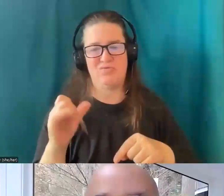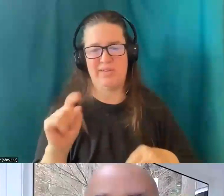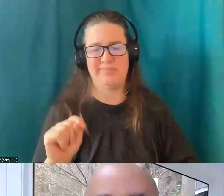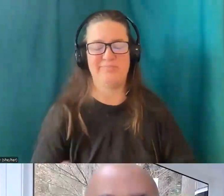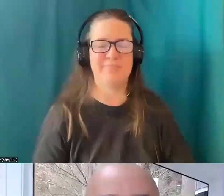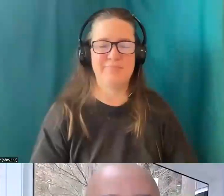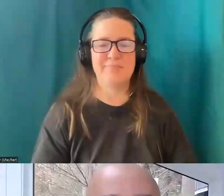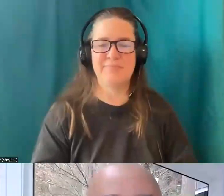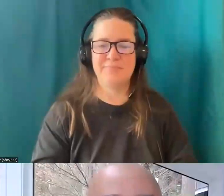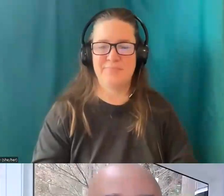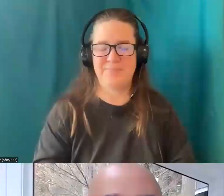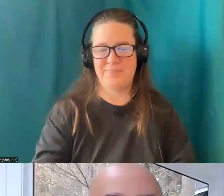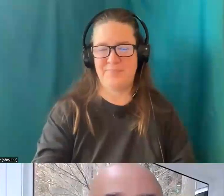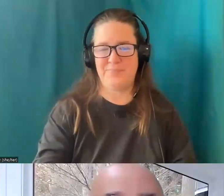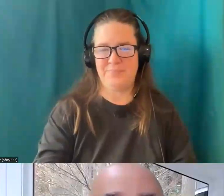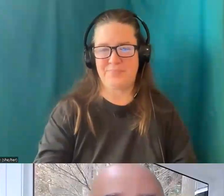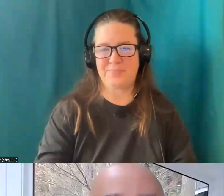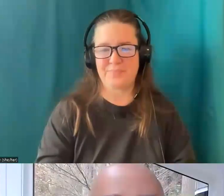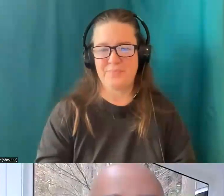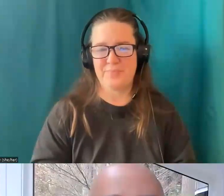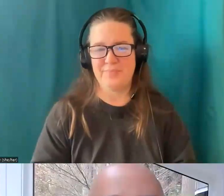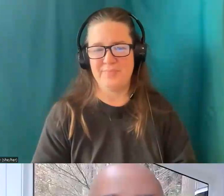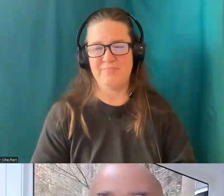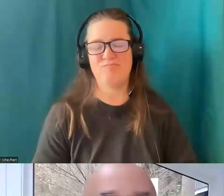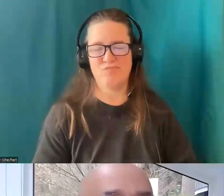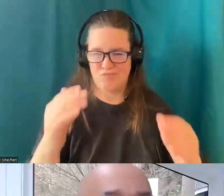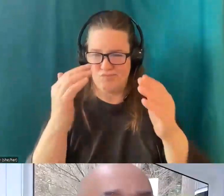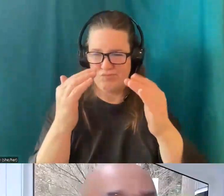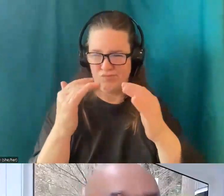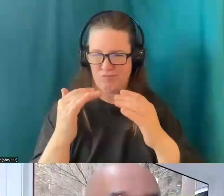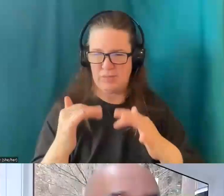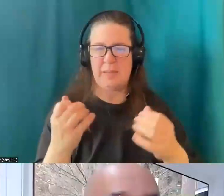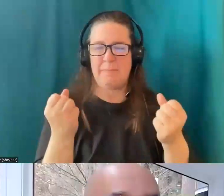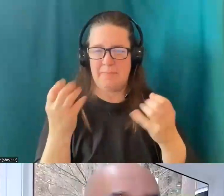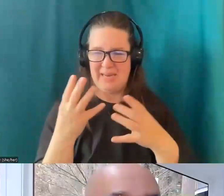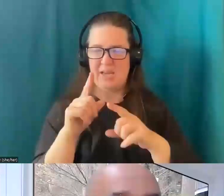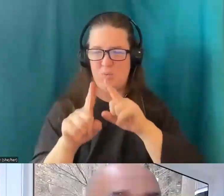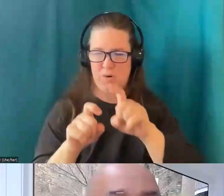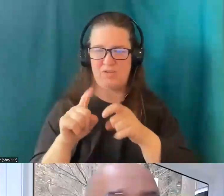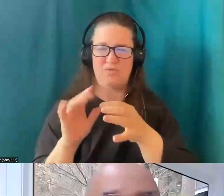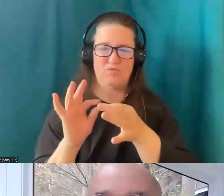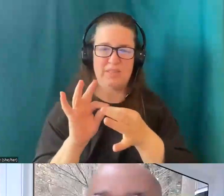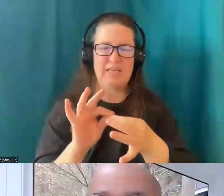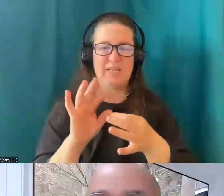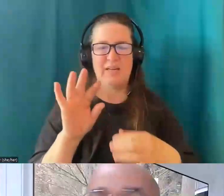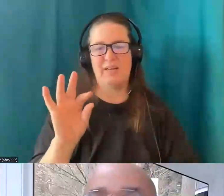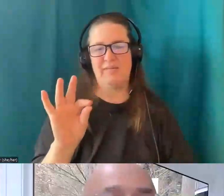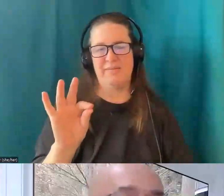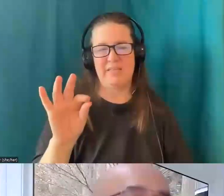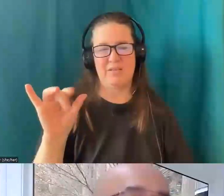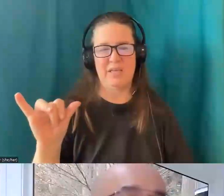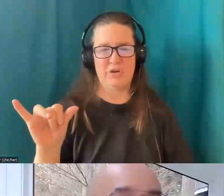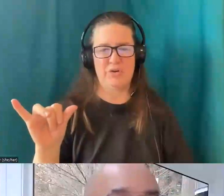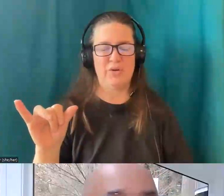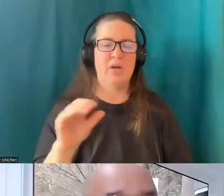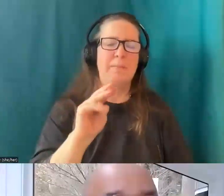Let's see. I know we're getting a lot of questions about fiscal year. Ellen? Yes. Sorry, this is Michael.